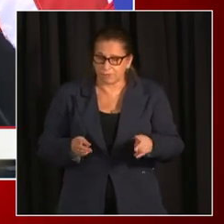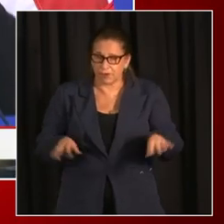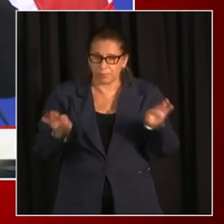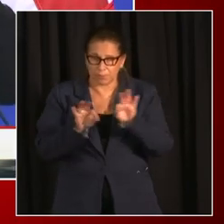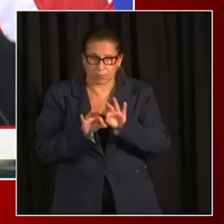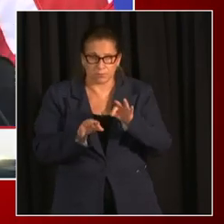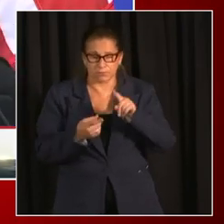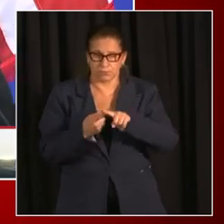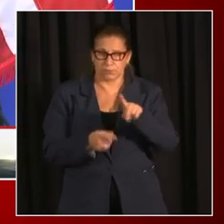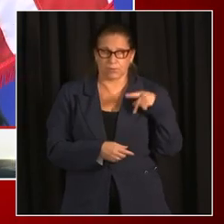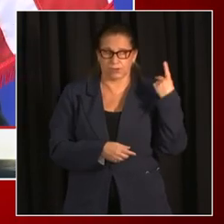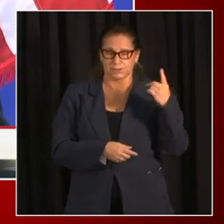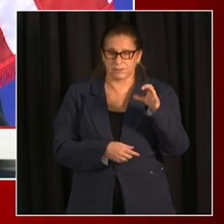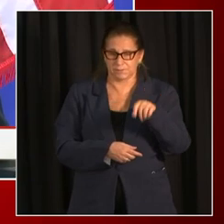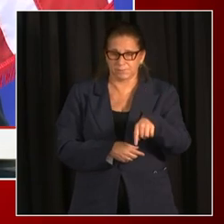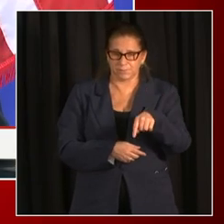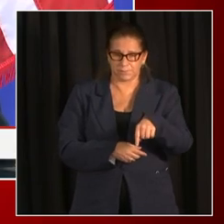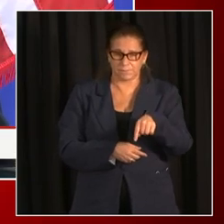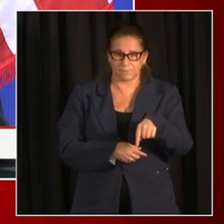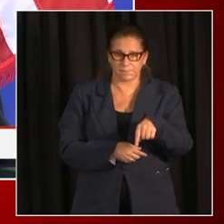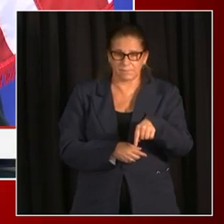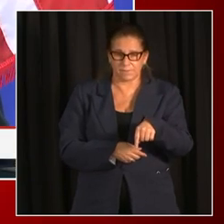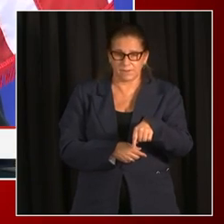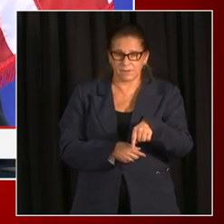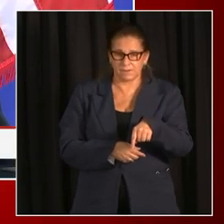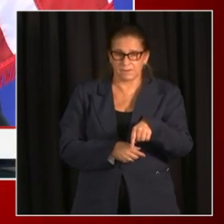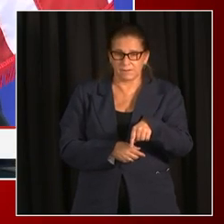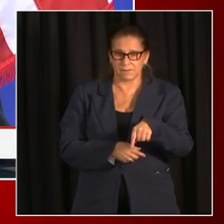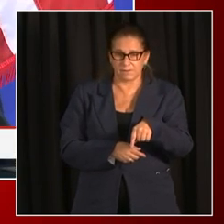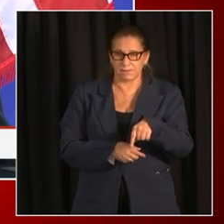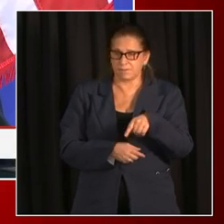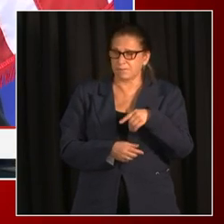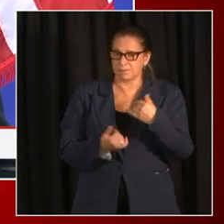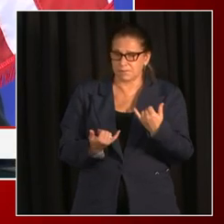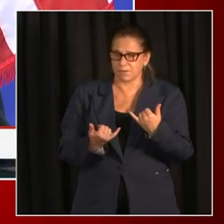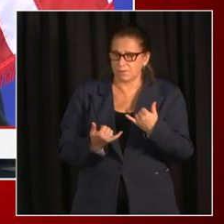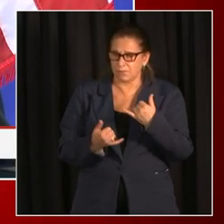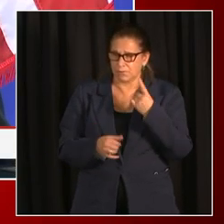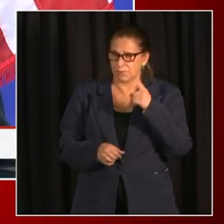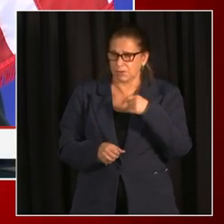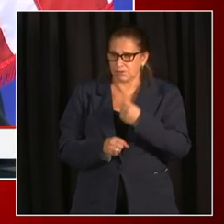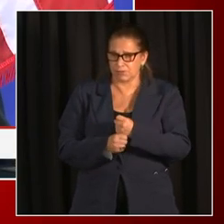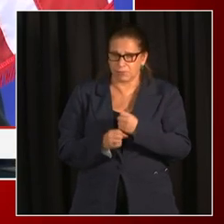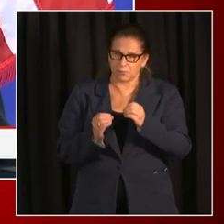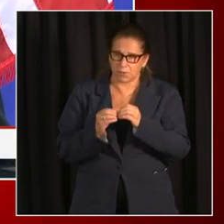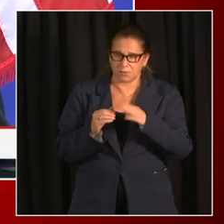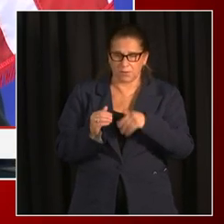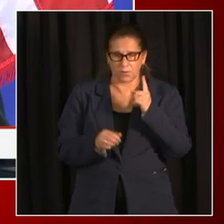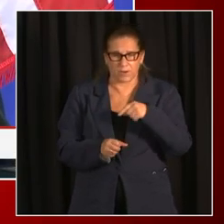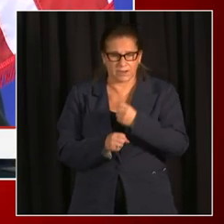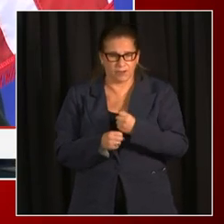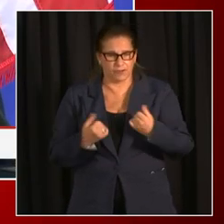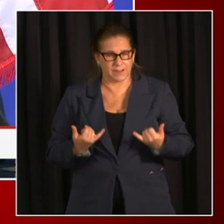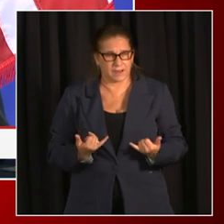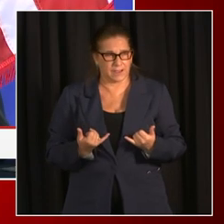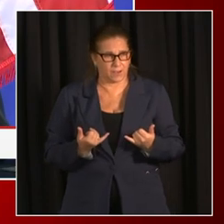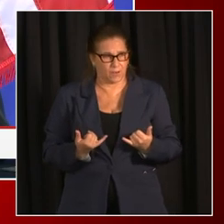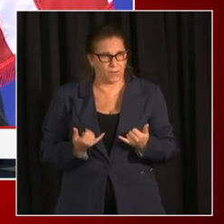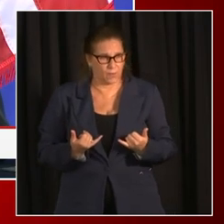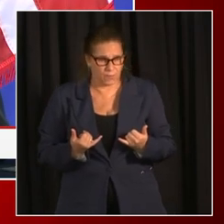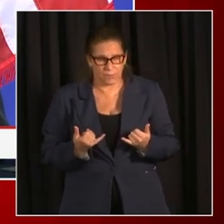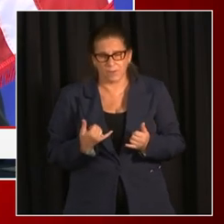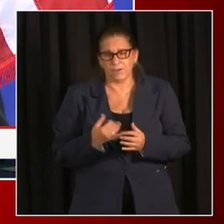Washington, D.C. It has been, I guess it's been more than a year ago, that I